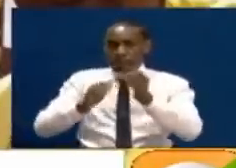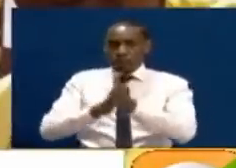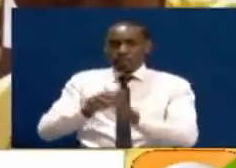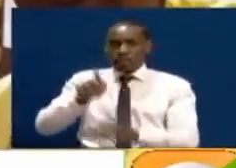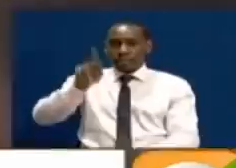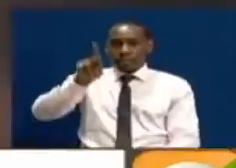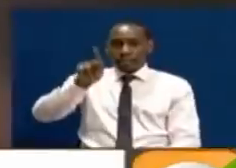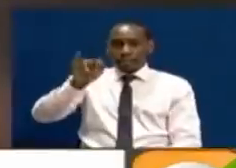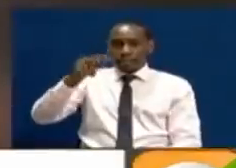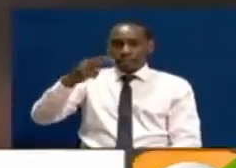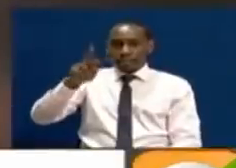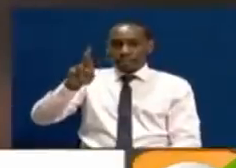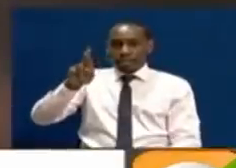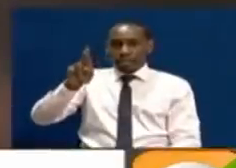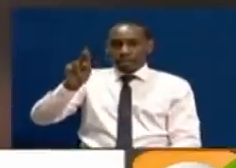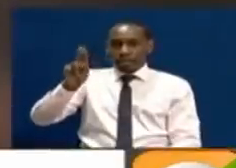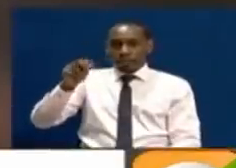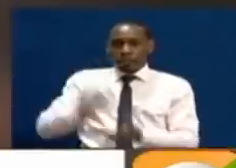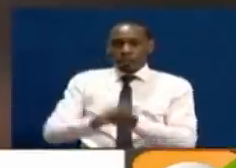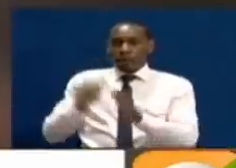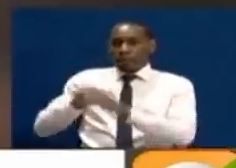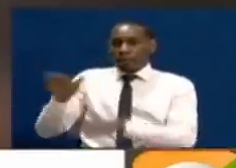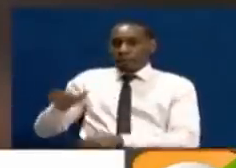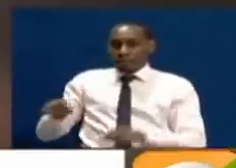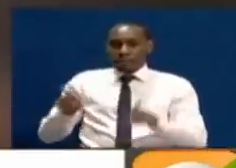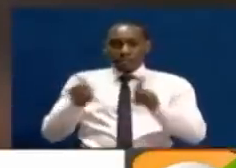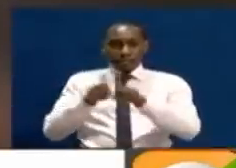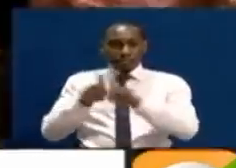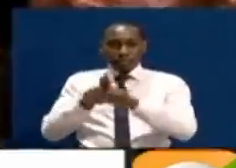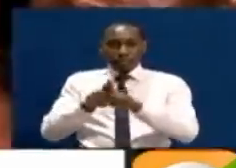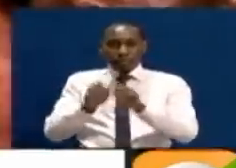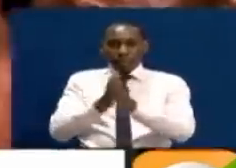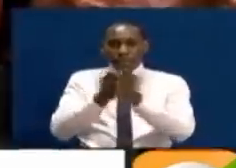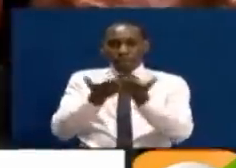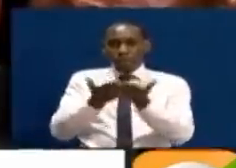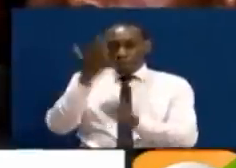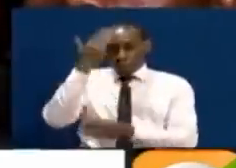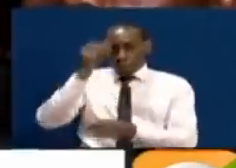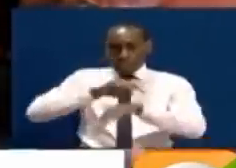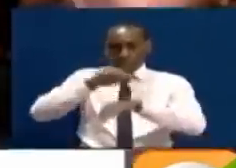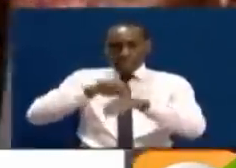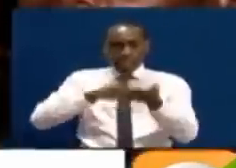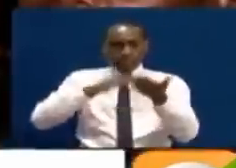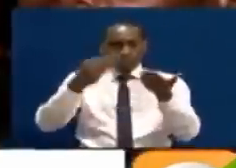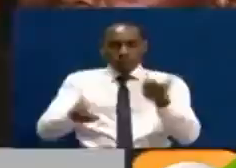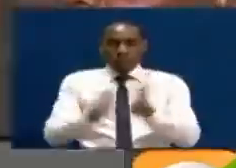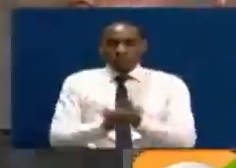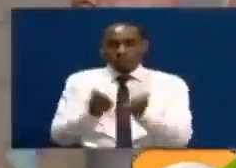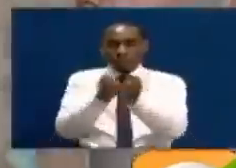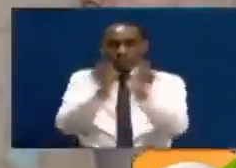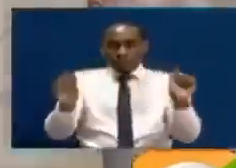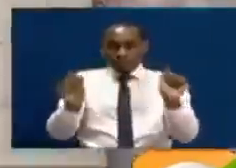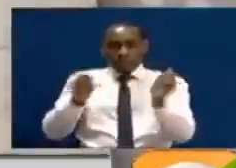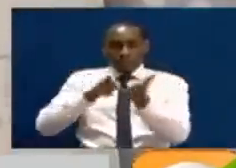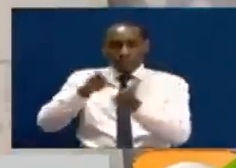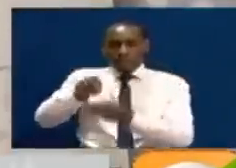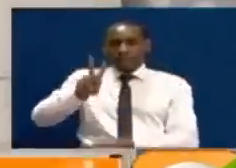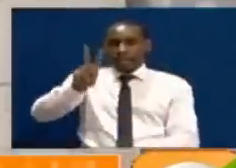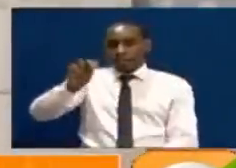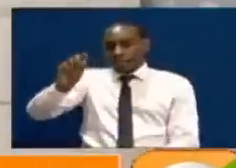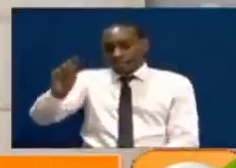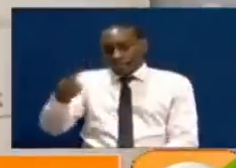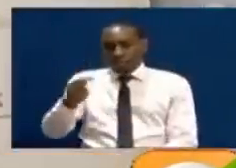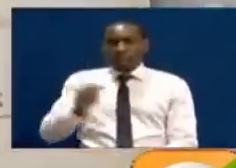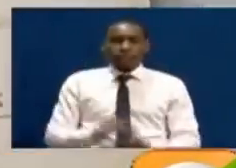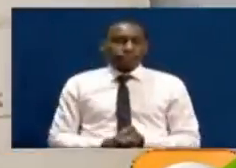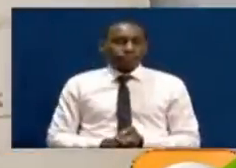Member of Parliament Ndindi Nyoro, holding the book Why Nations Fail. I have been released on another bail of 20,000.